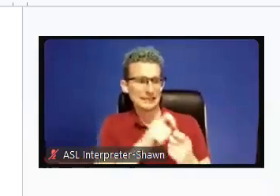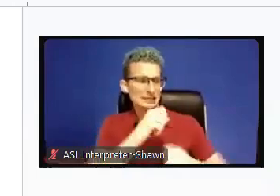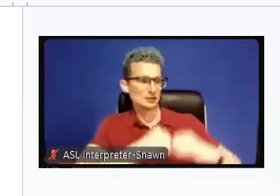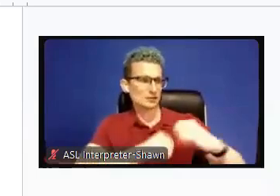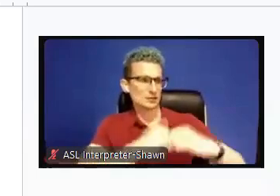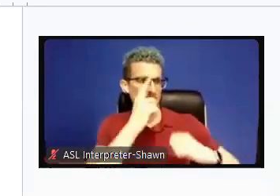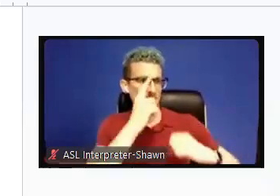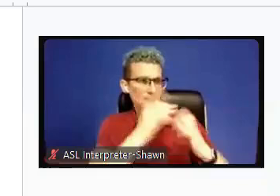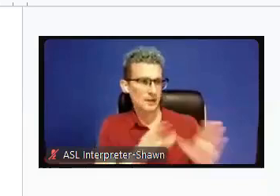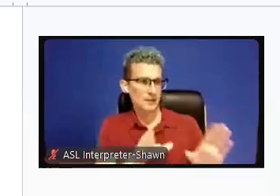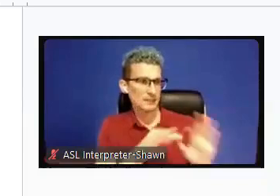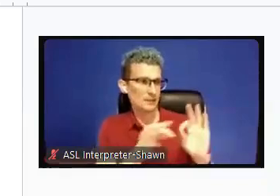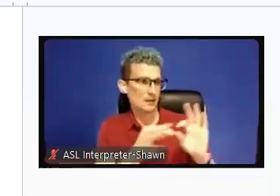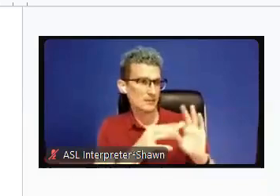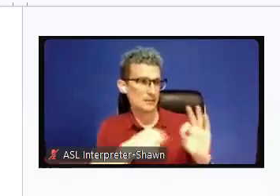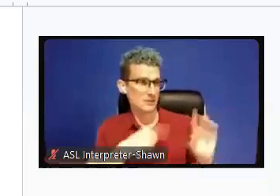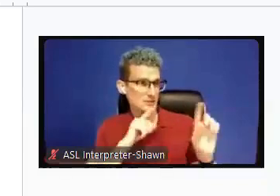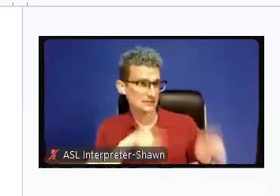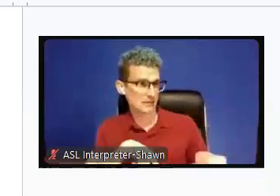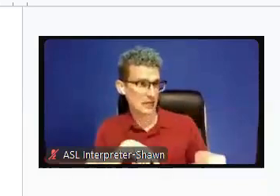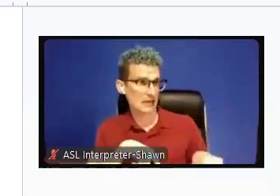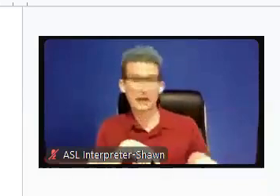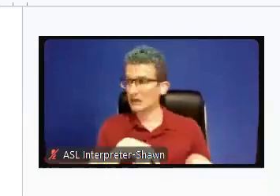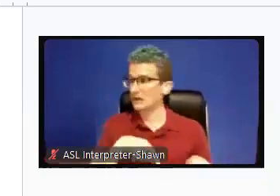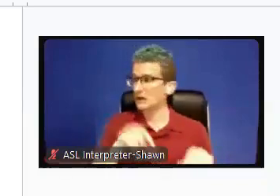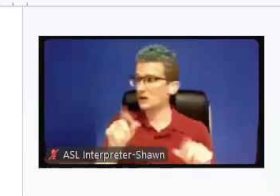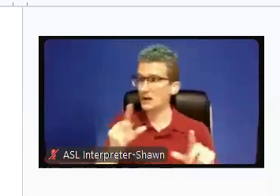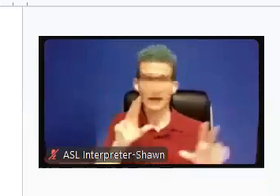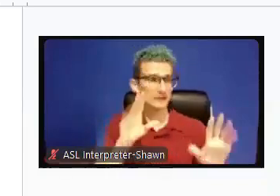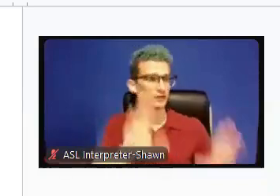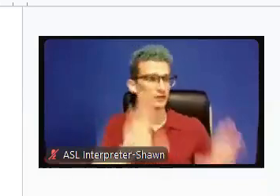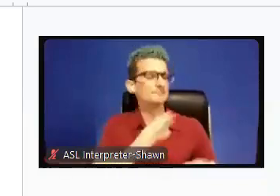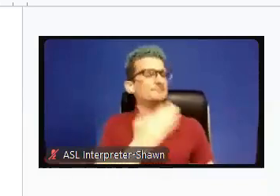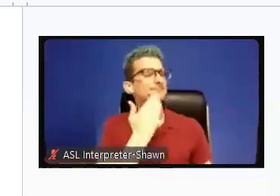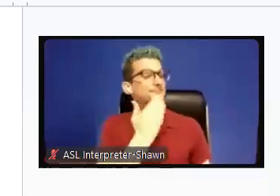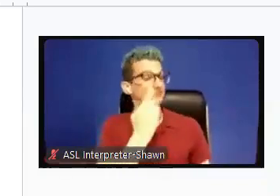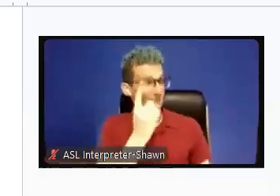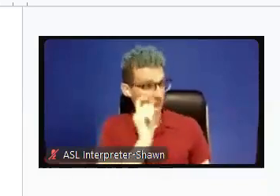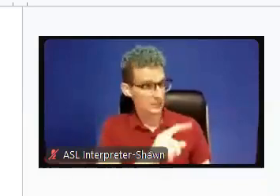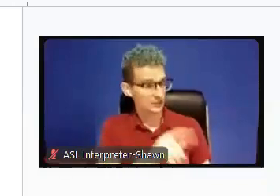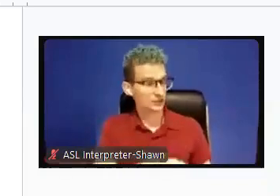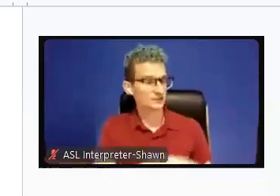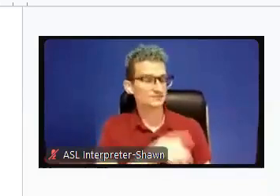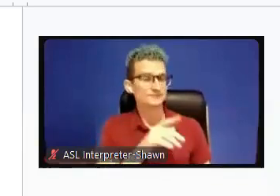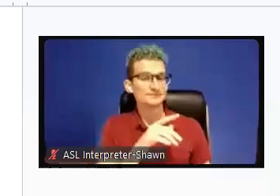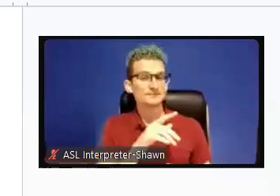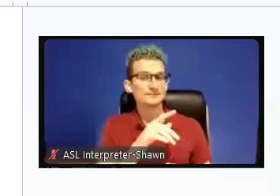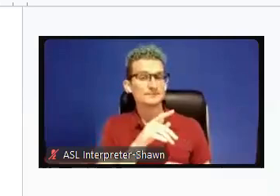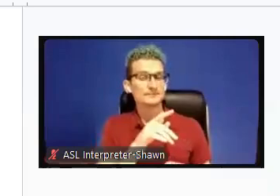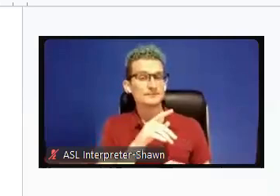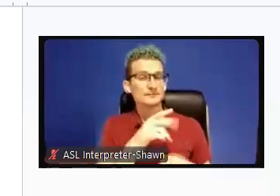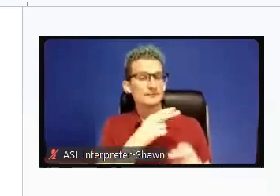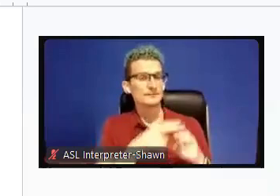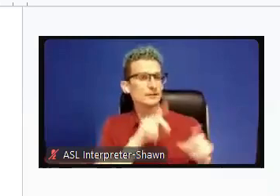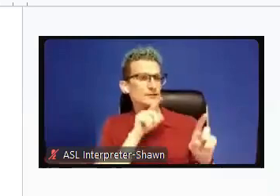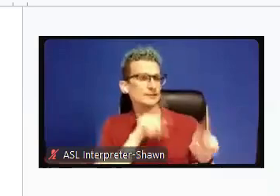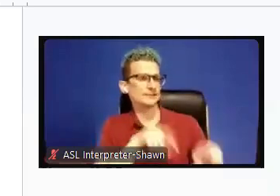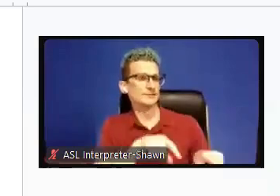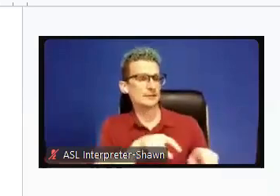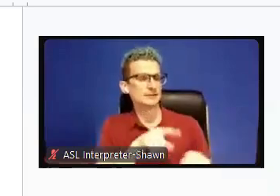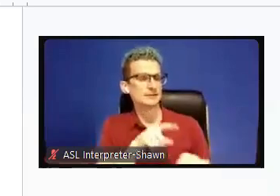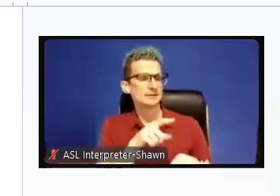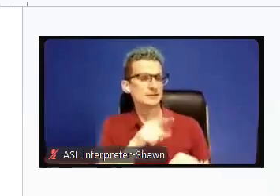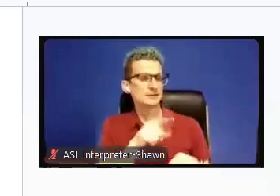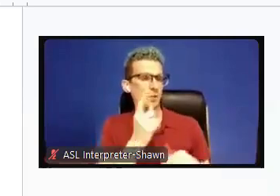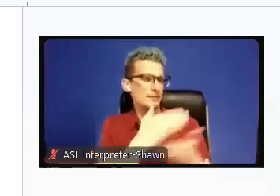to respond? Okay, great. Thank you so much for the question. To respond briefly to a part that feels very easy for us